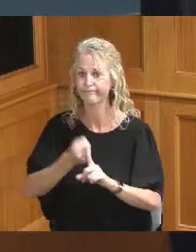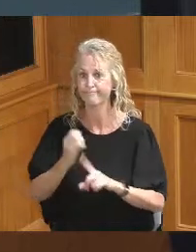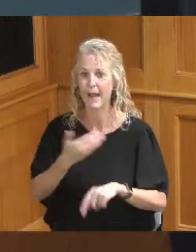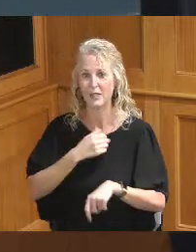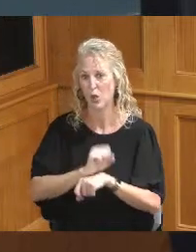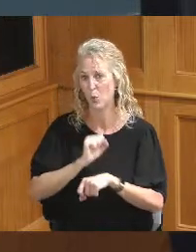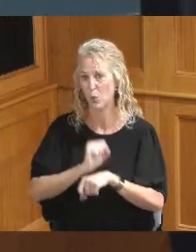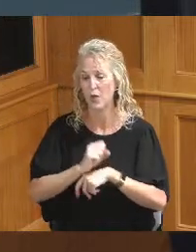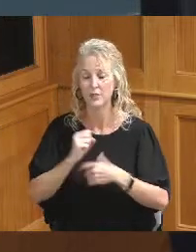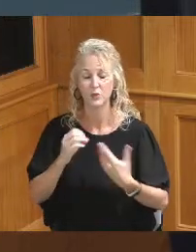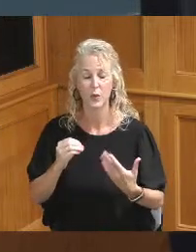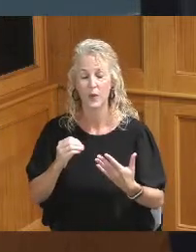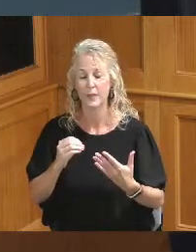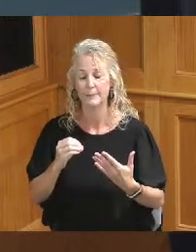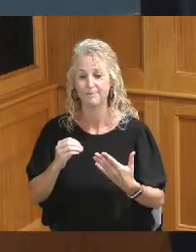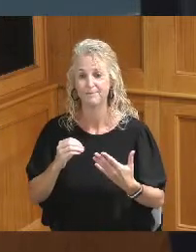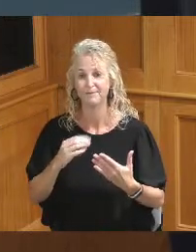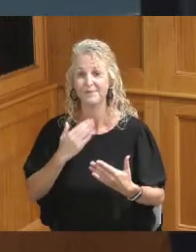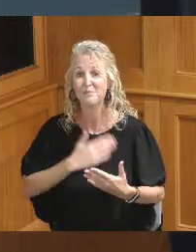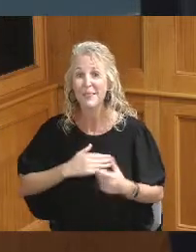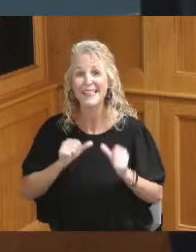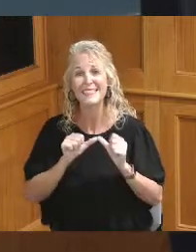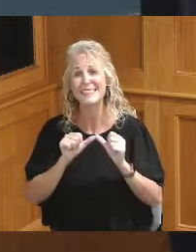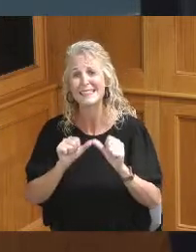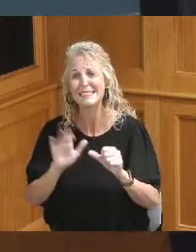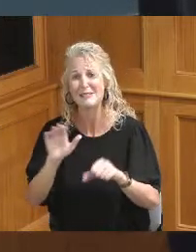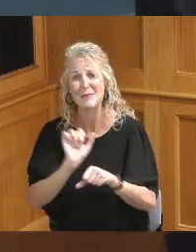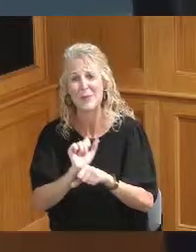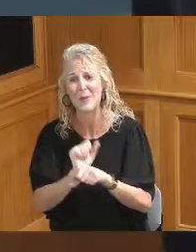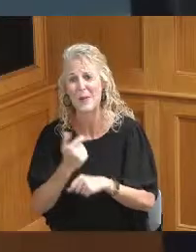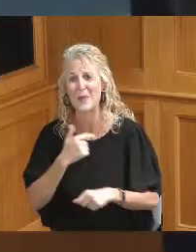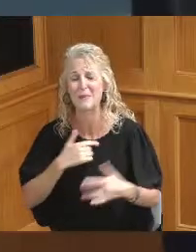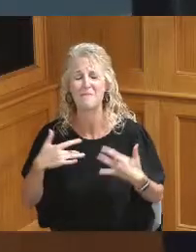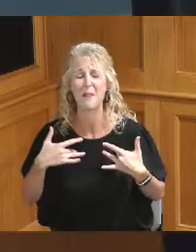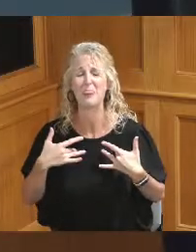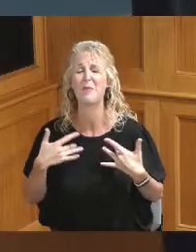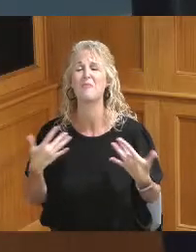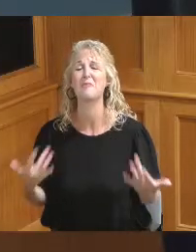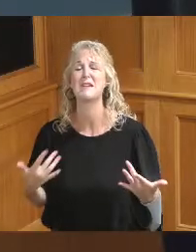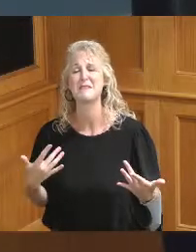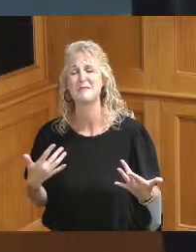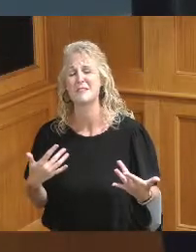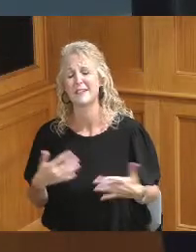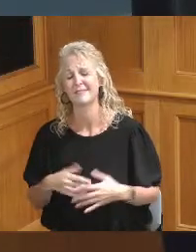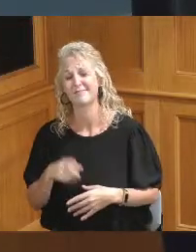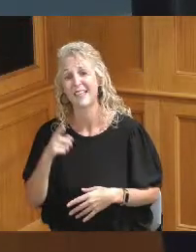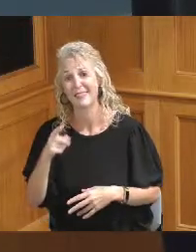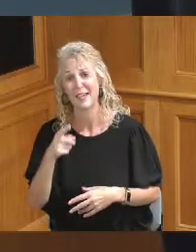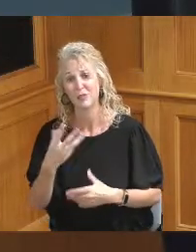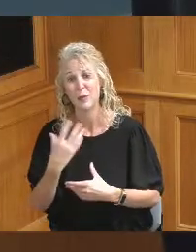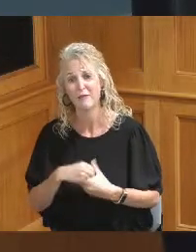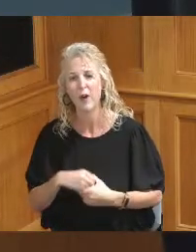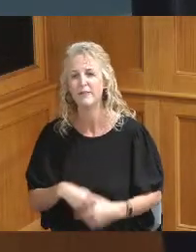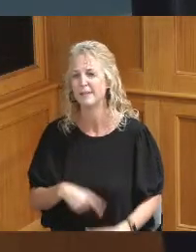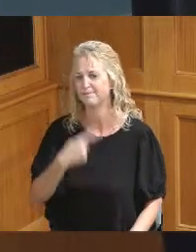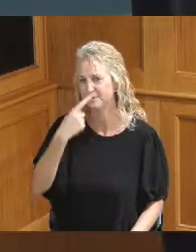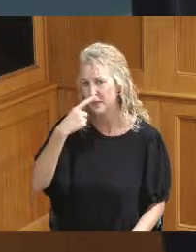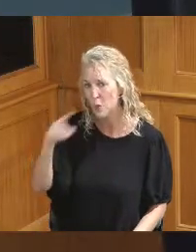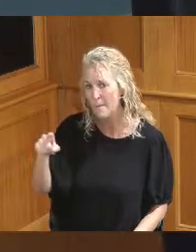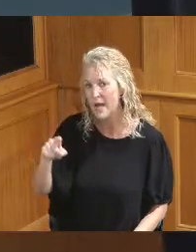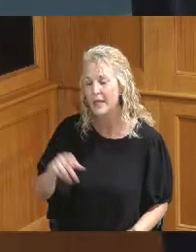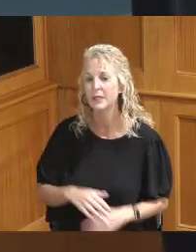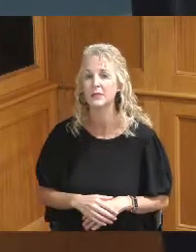hear from you. So continue the advocacy. We will do what we can to make sure you've got a seat at the table. Tell me very